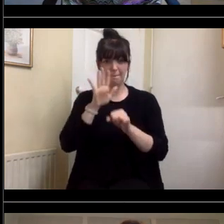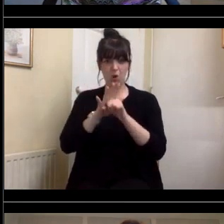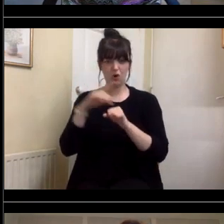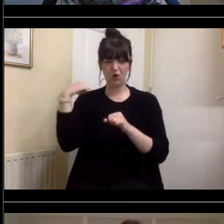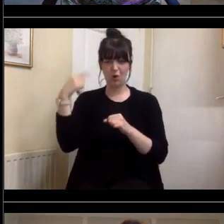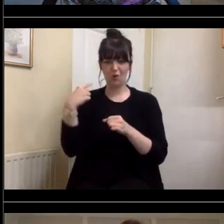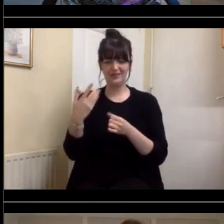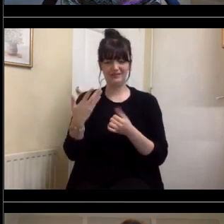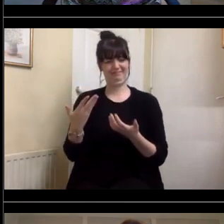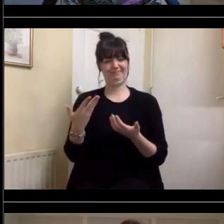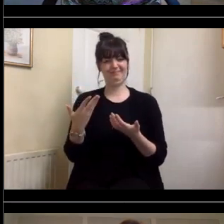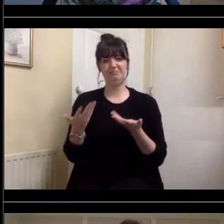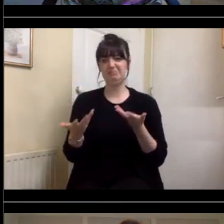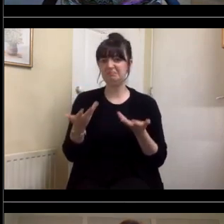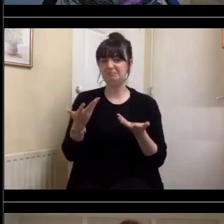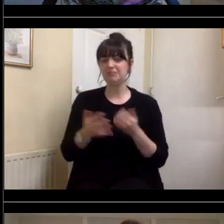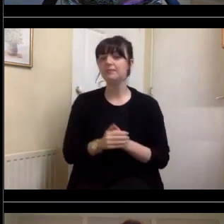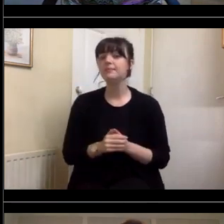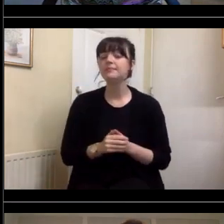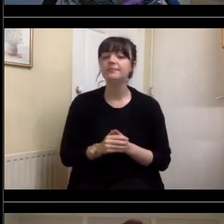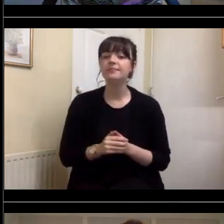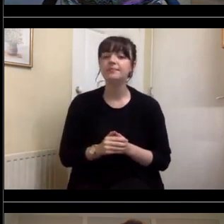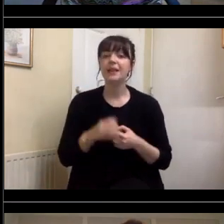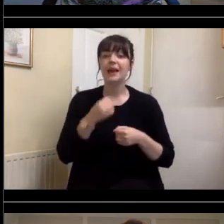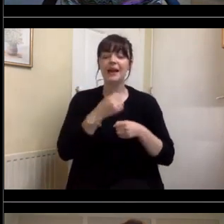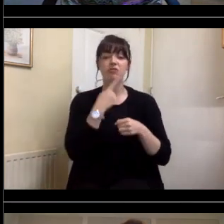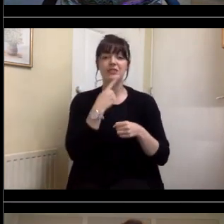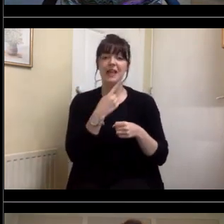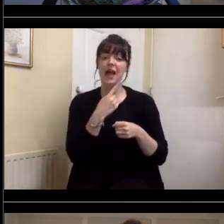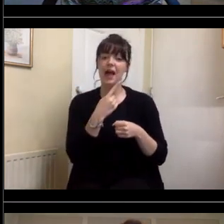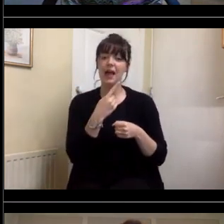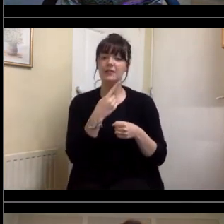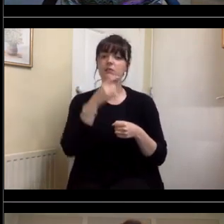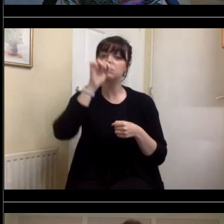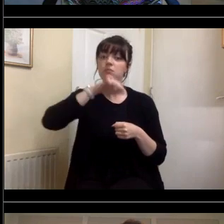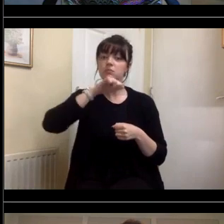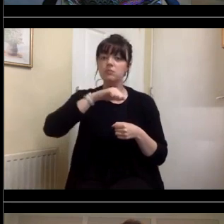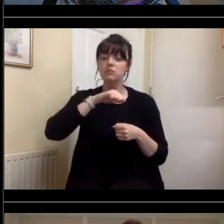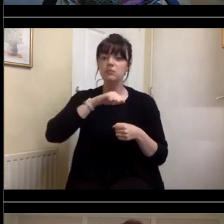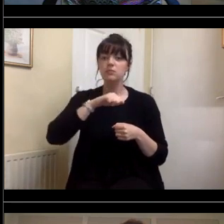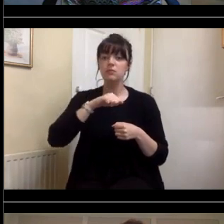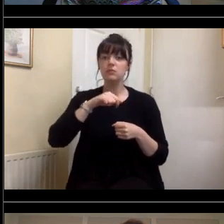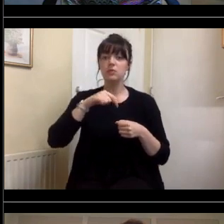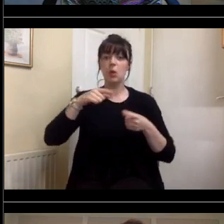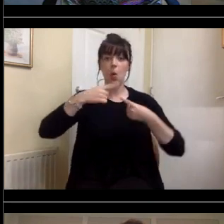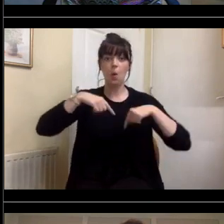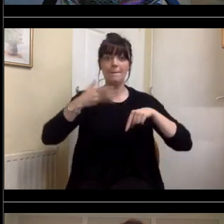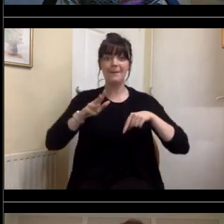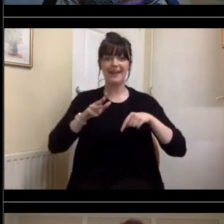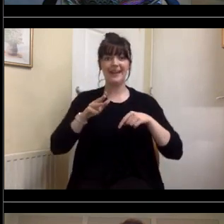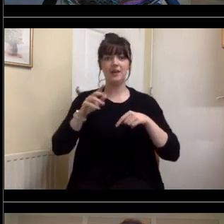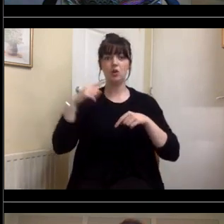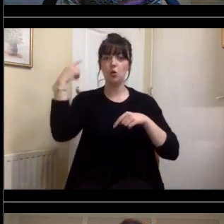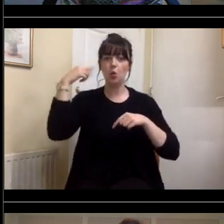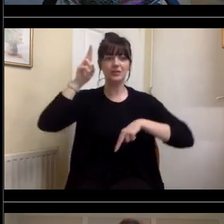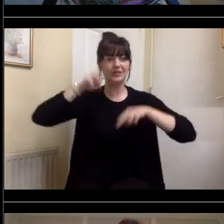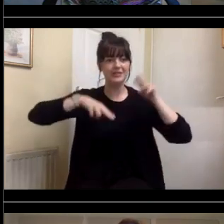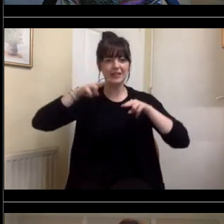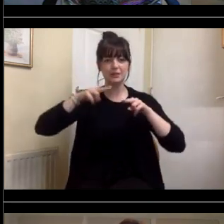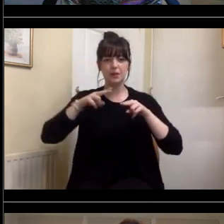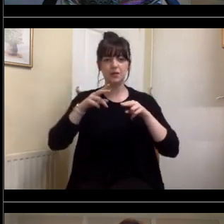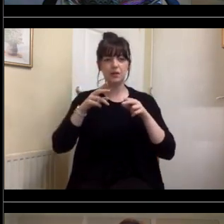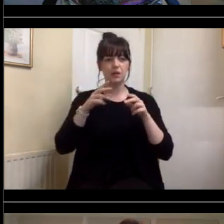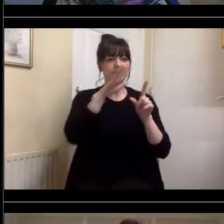Their question. Yeah, I mean, what we've done is obviously we've done a noise assessment and we've identified where we need